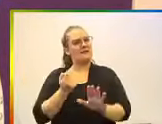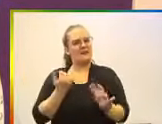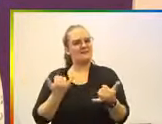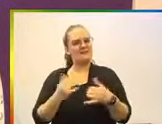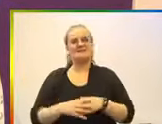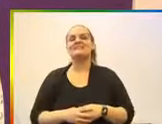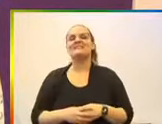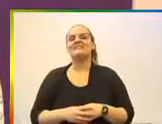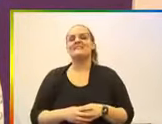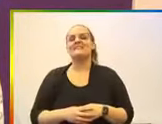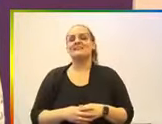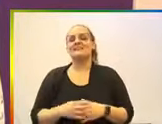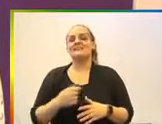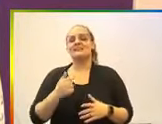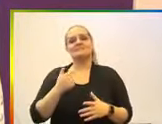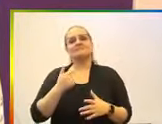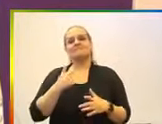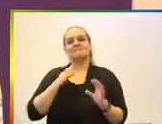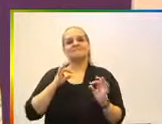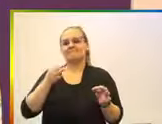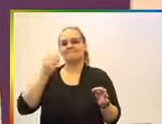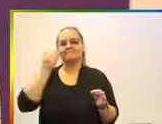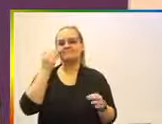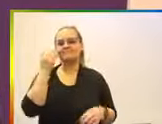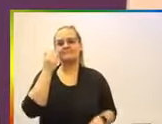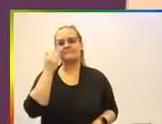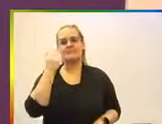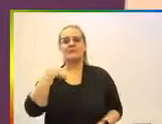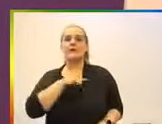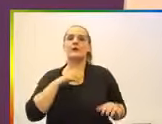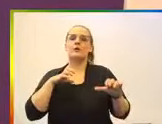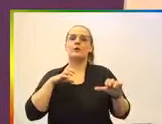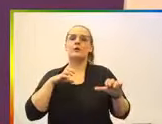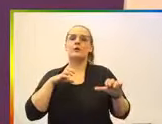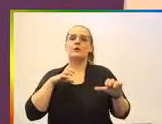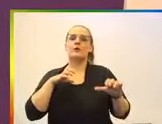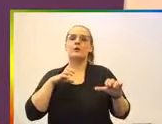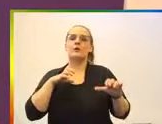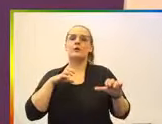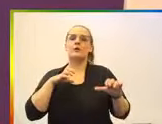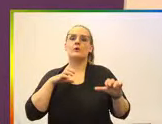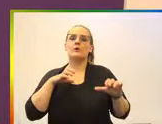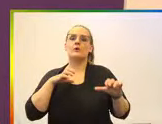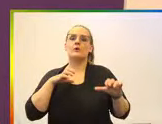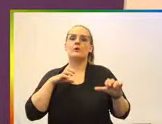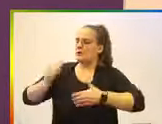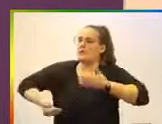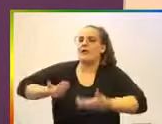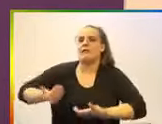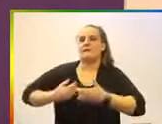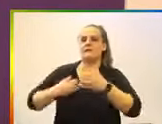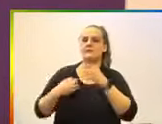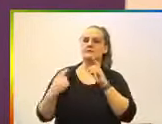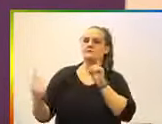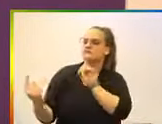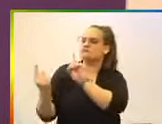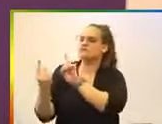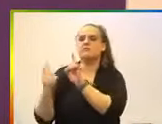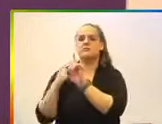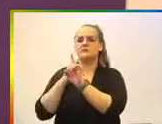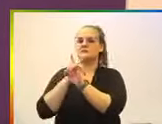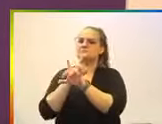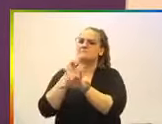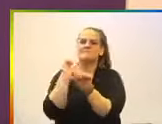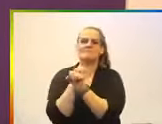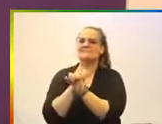for a fact that we do our best to be welcoming. We do our best to be radically loving and helping and